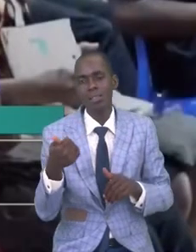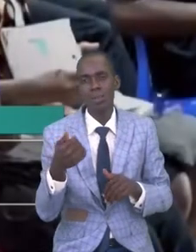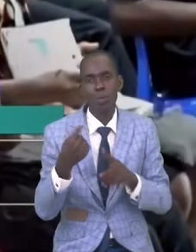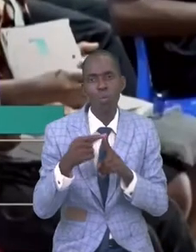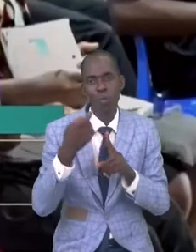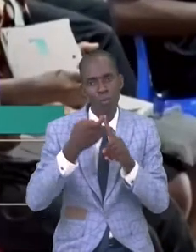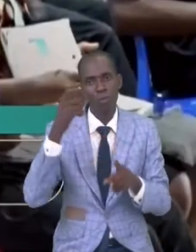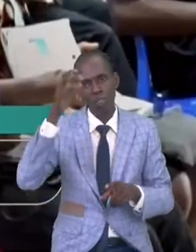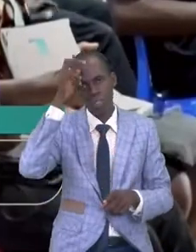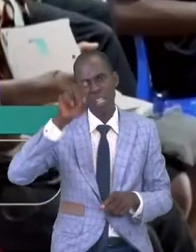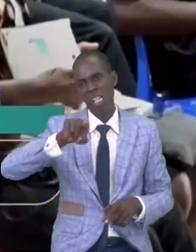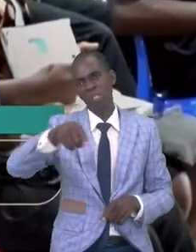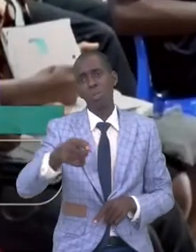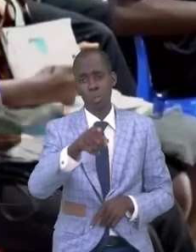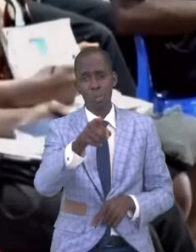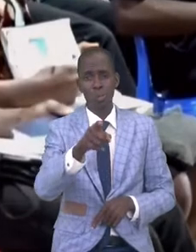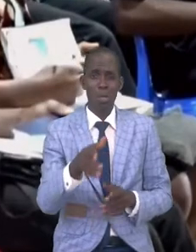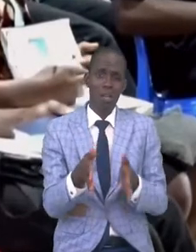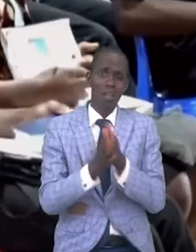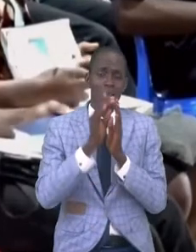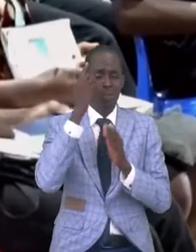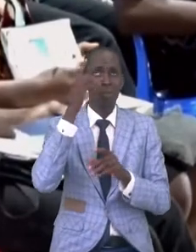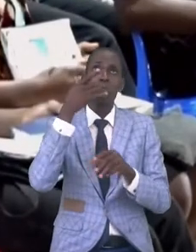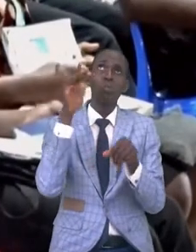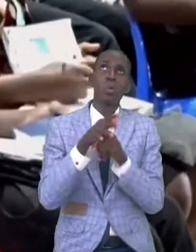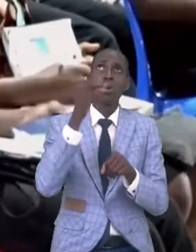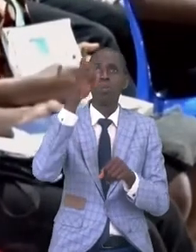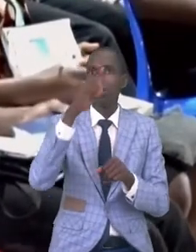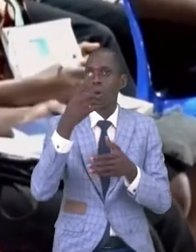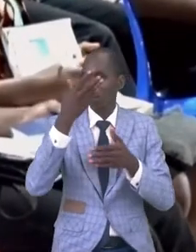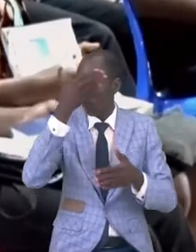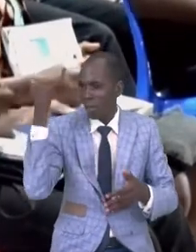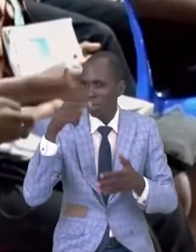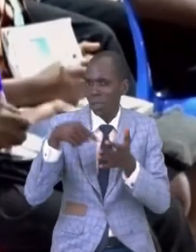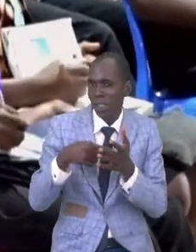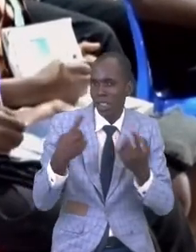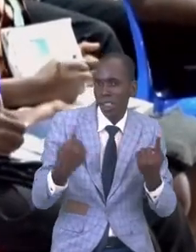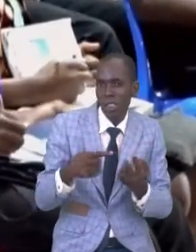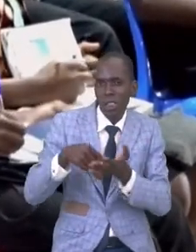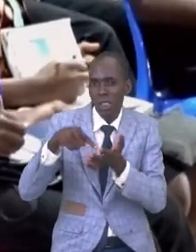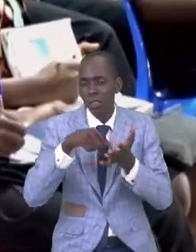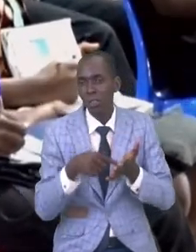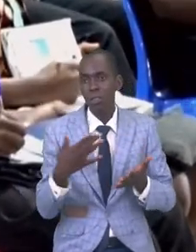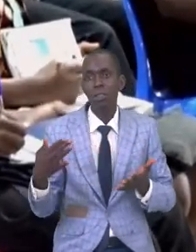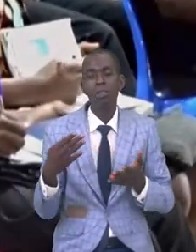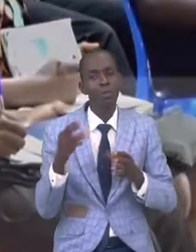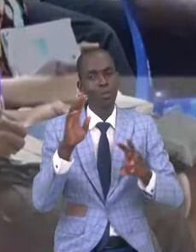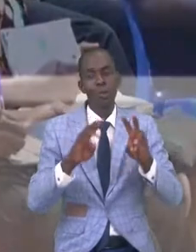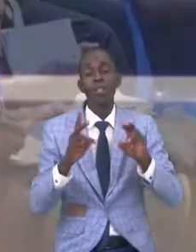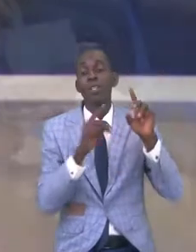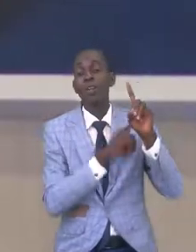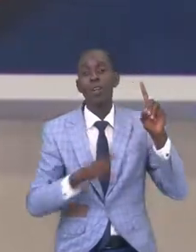all people, you're asking for the promise of God, how about this and how about this, the Lord will shut up